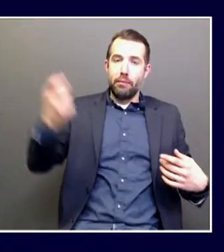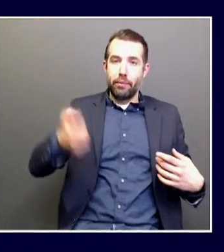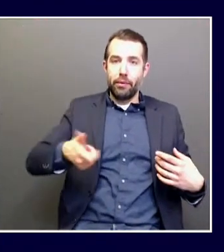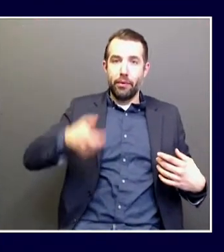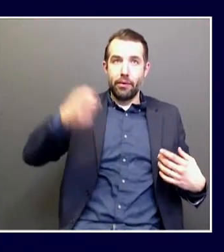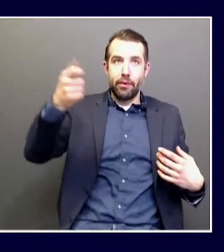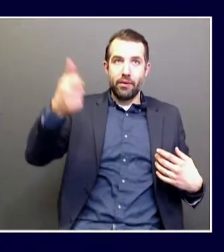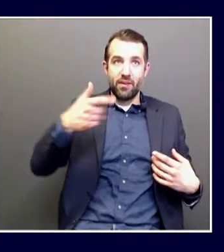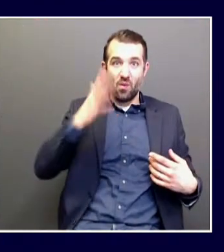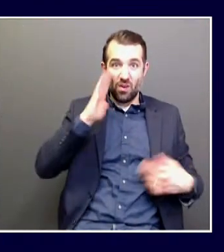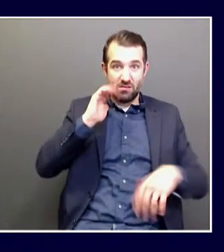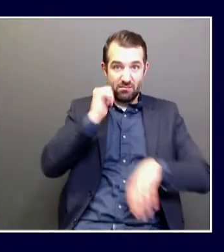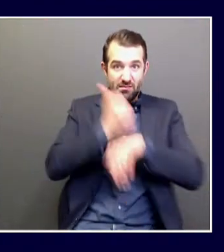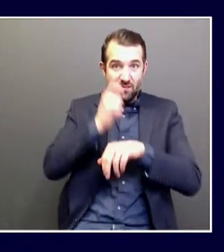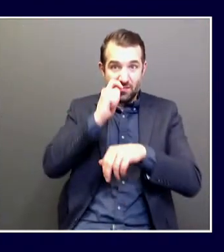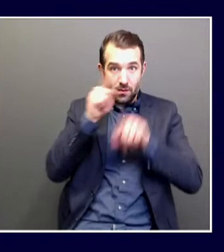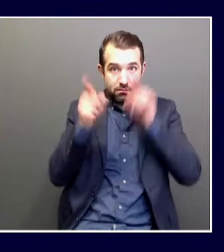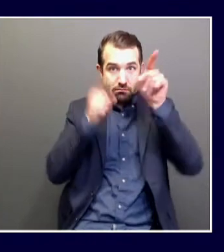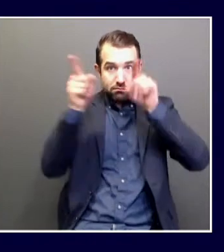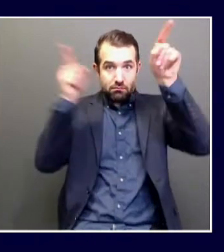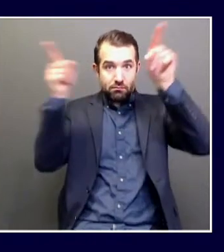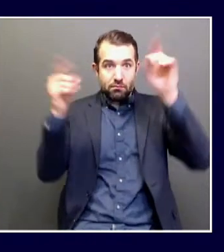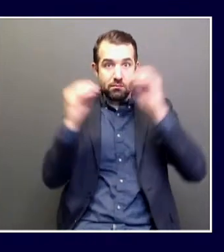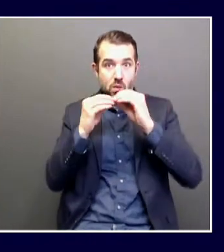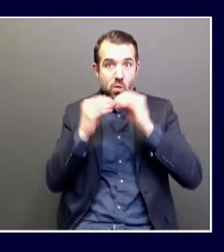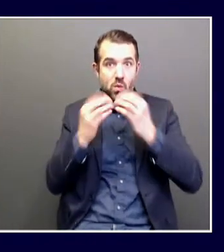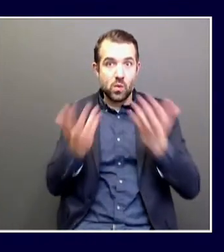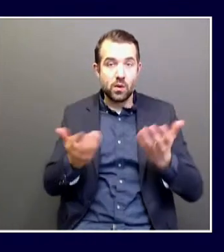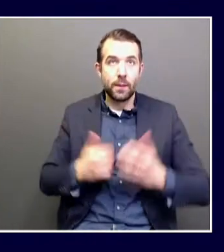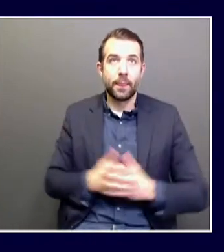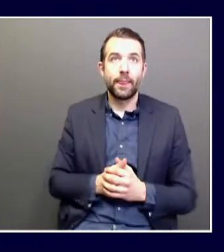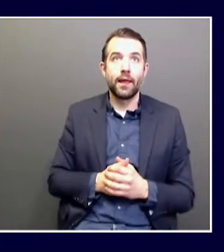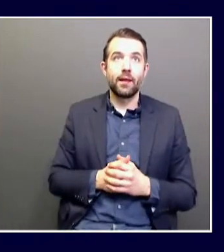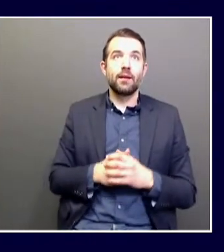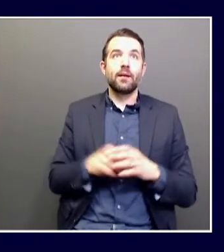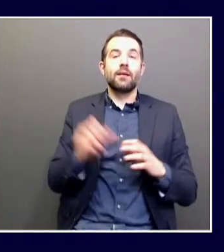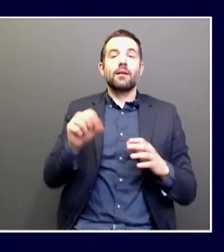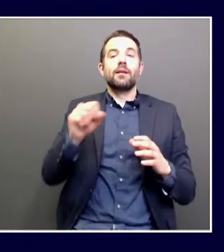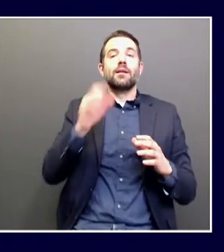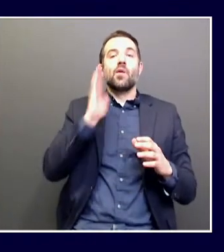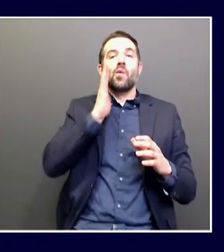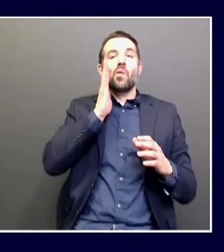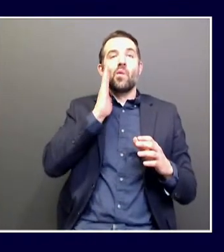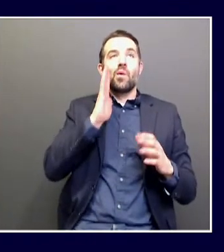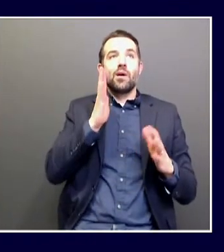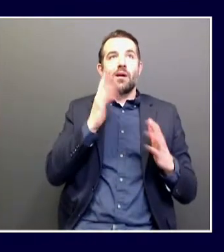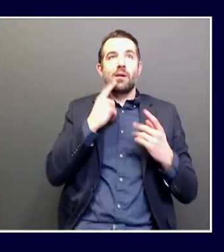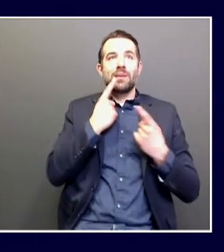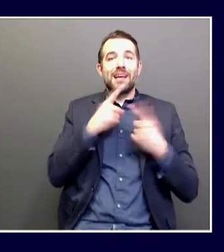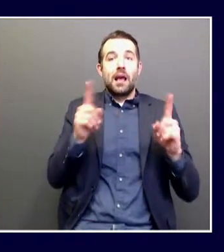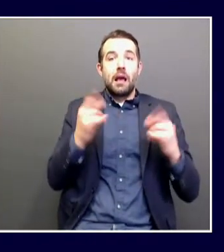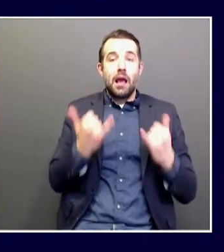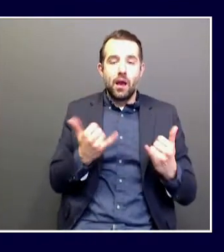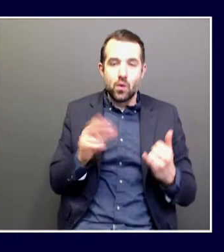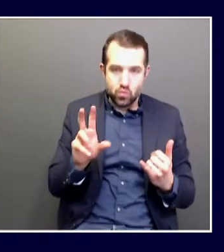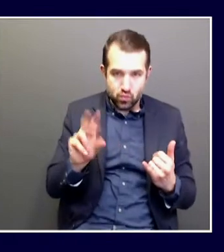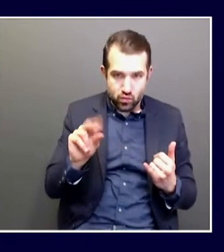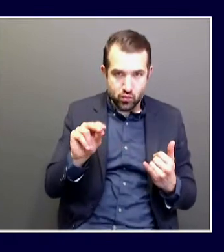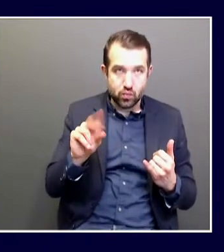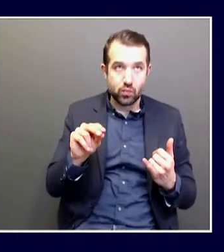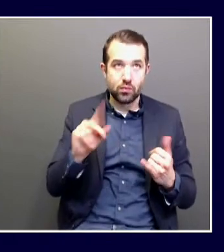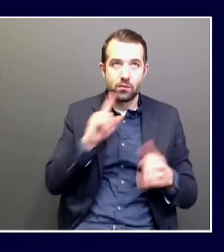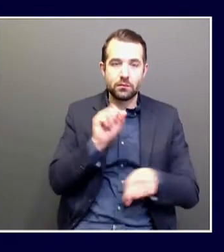are, although, and I don't have anything to announce right now, but we are working to expand testing